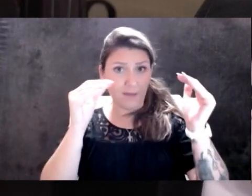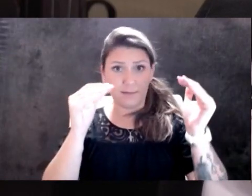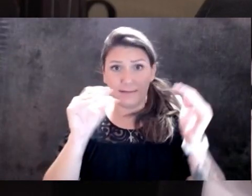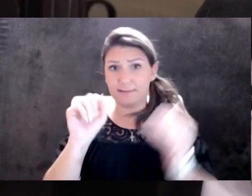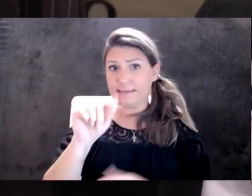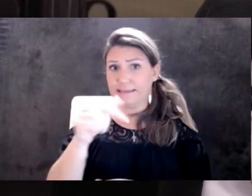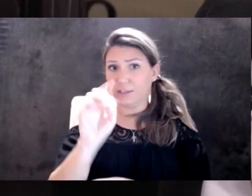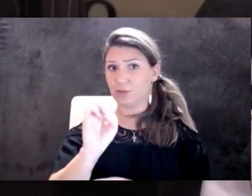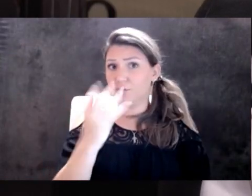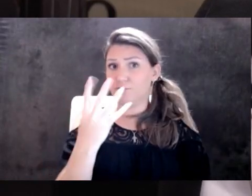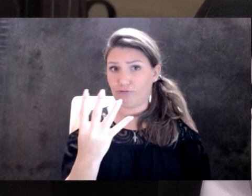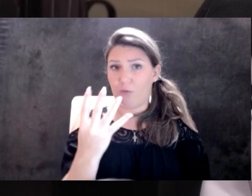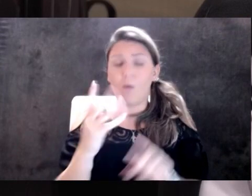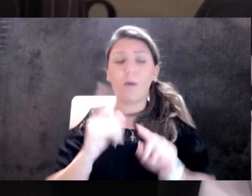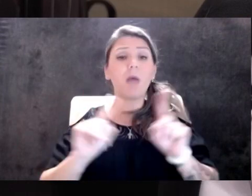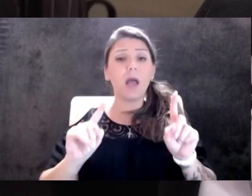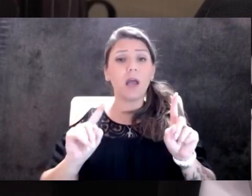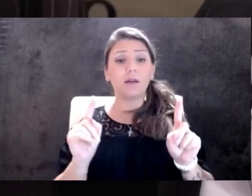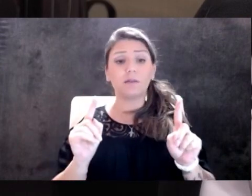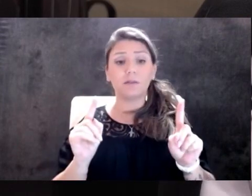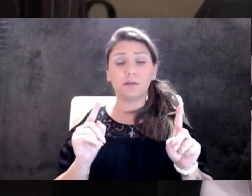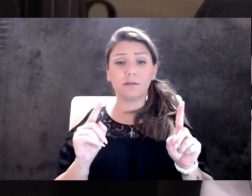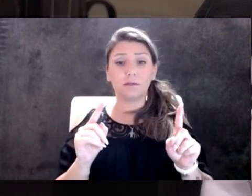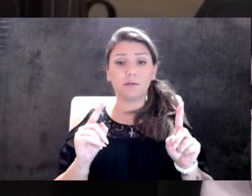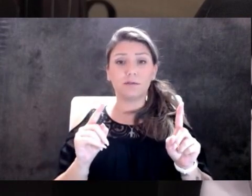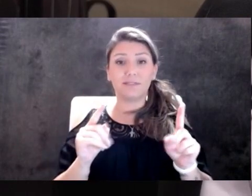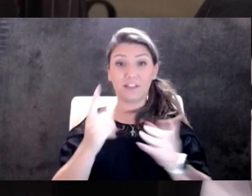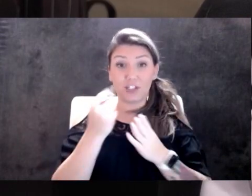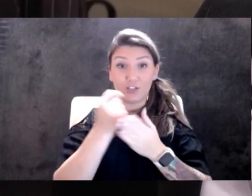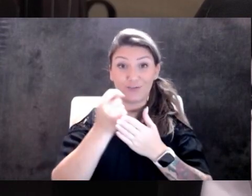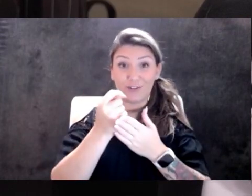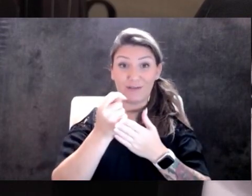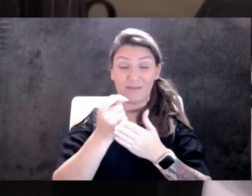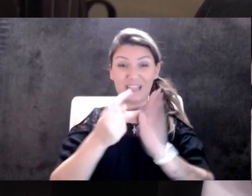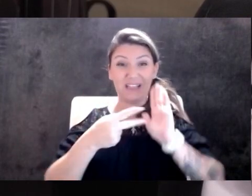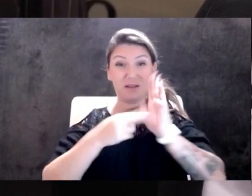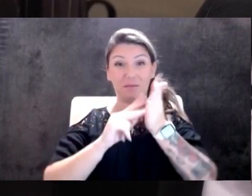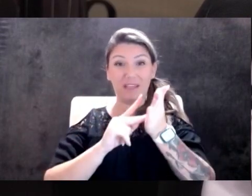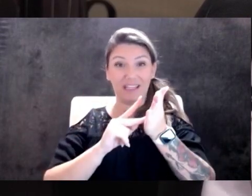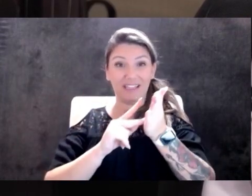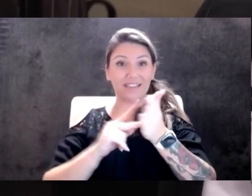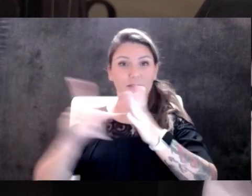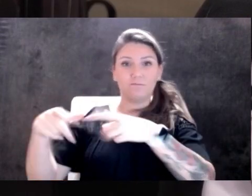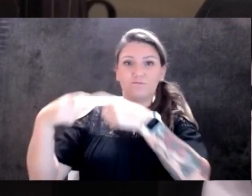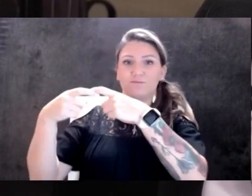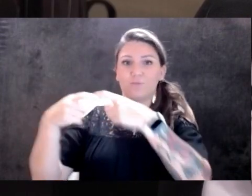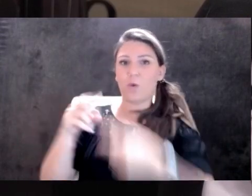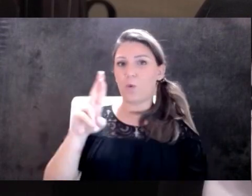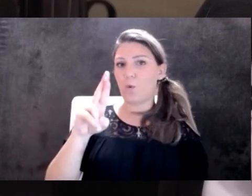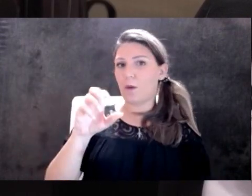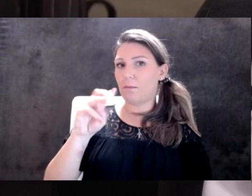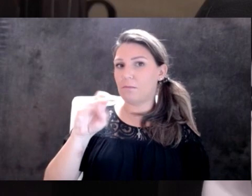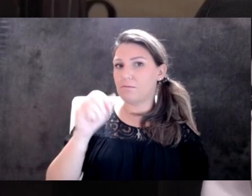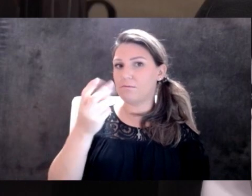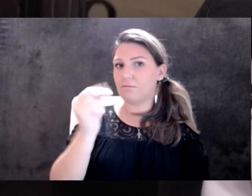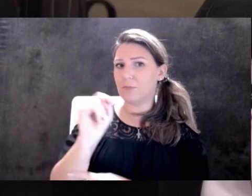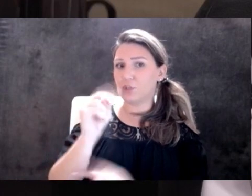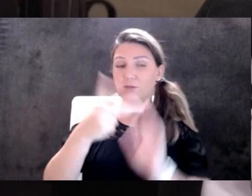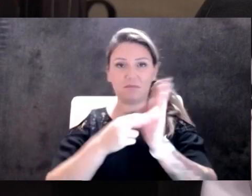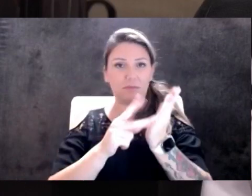the treatment put the cancer in remission to the point that we could stop all the treatment, which